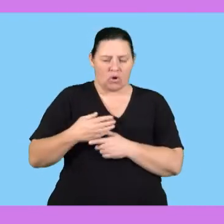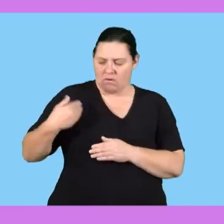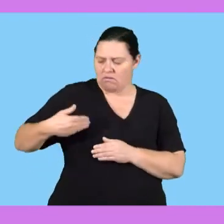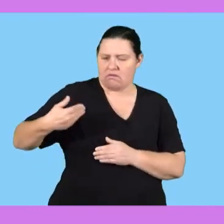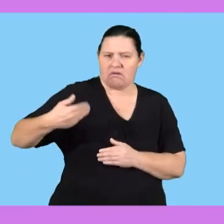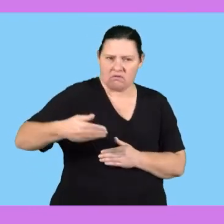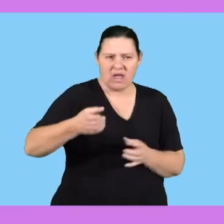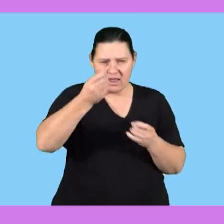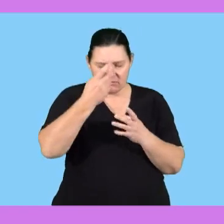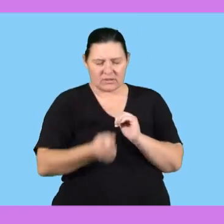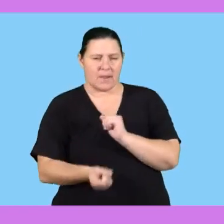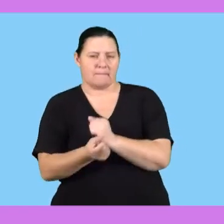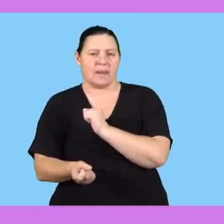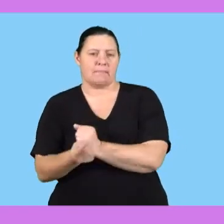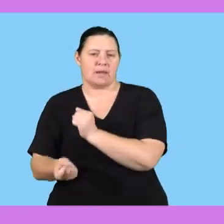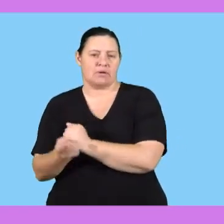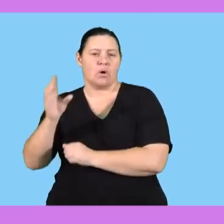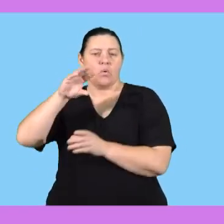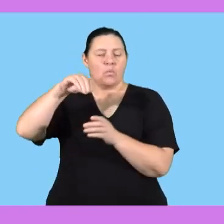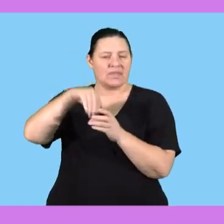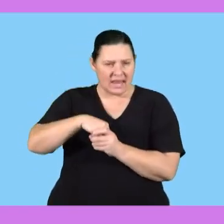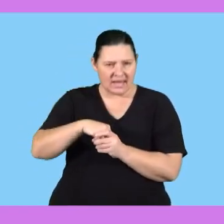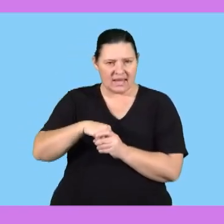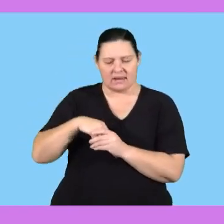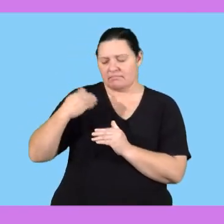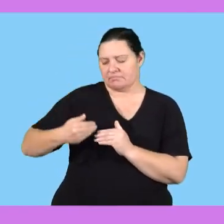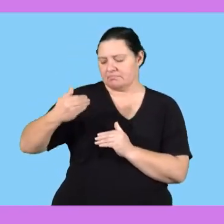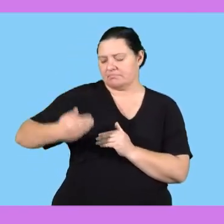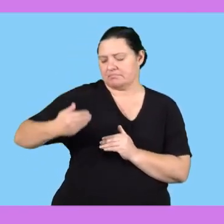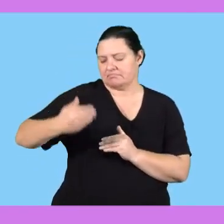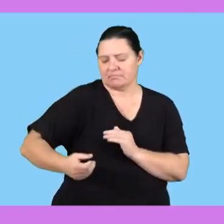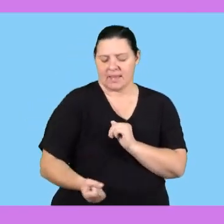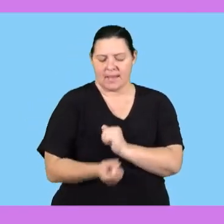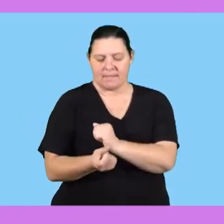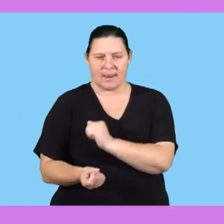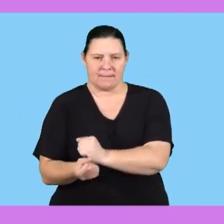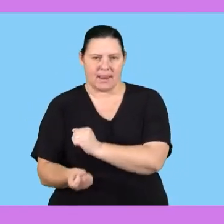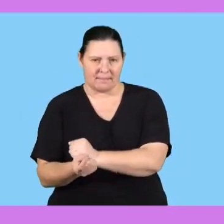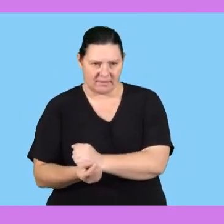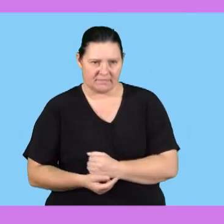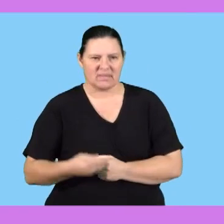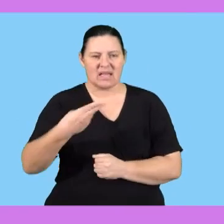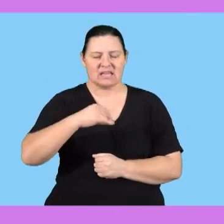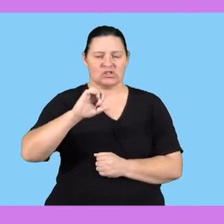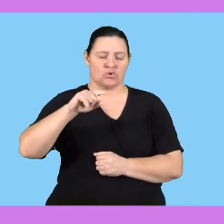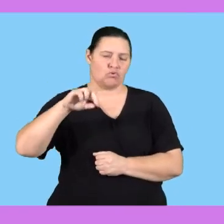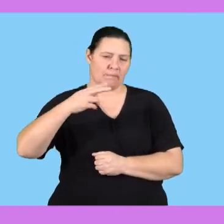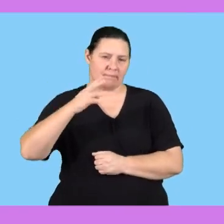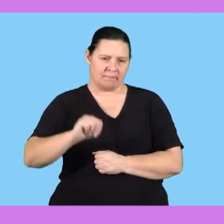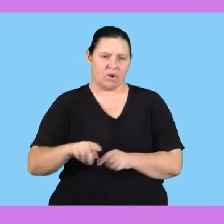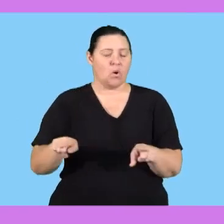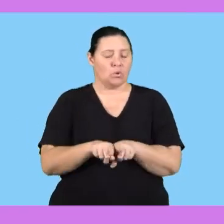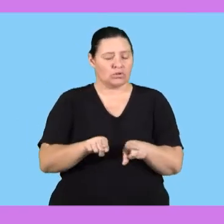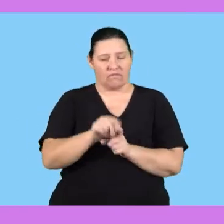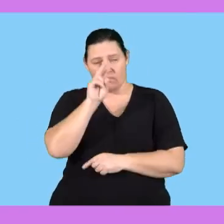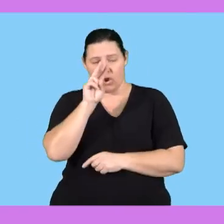how frequently data occurs within certain intervals. Okay, so that is a histogram. Then